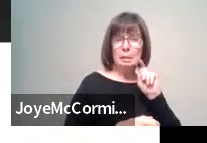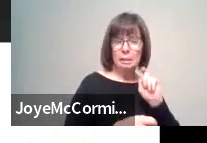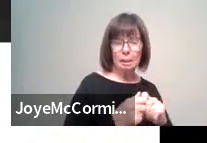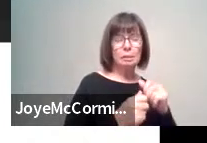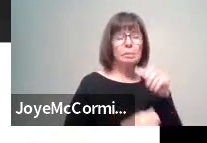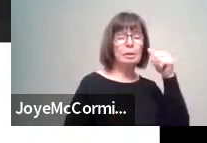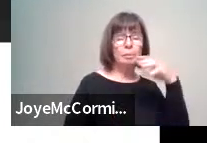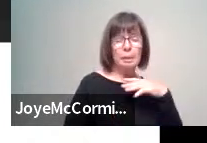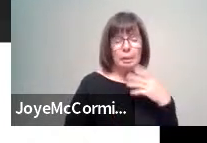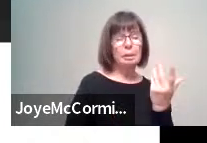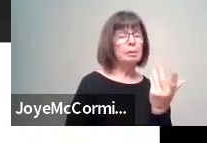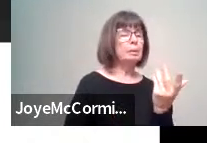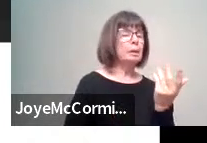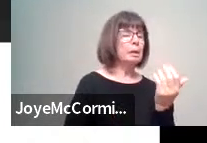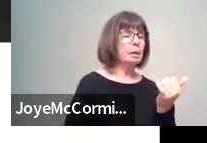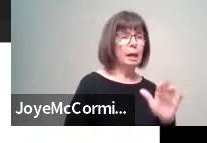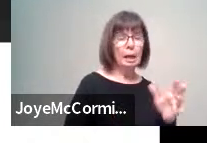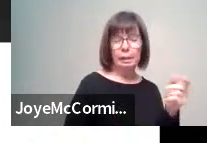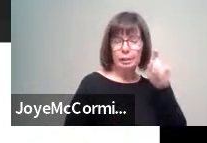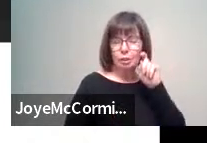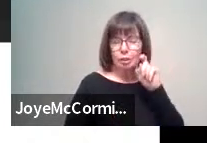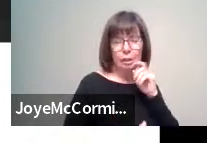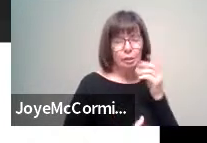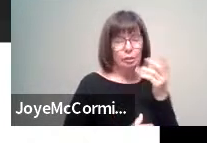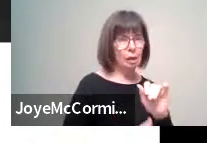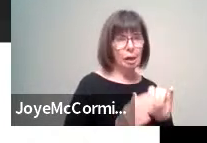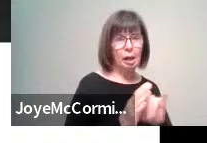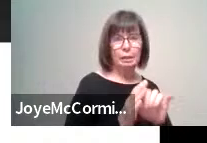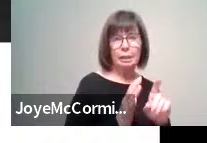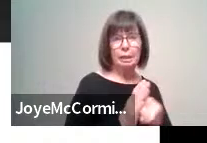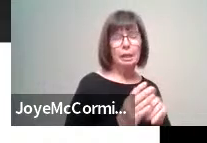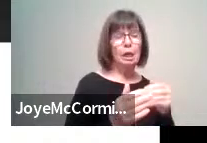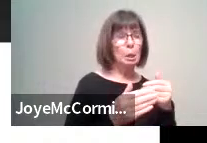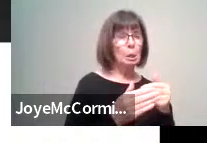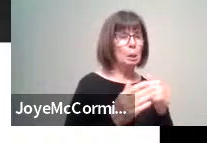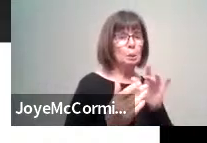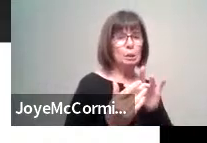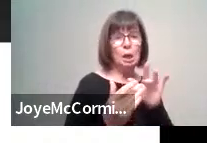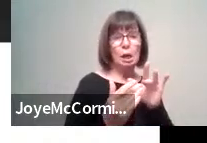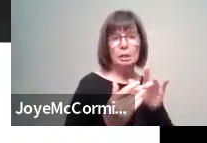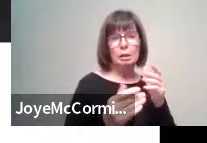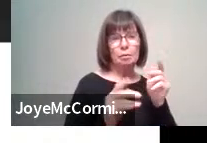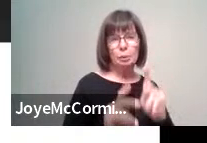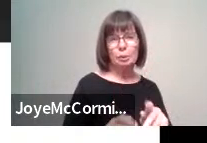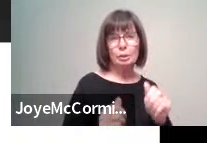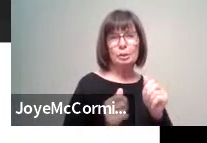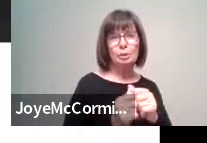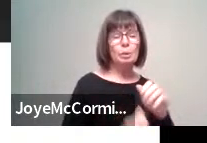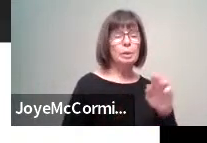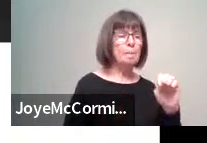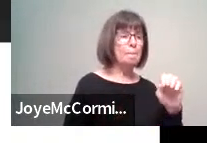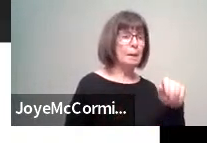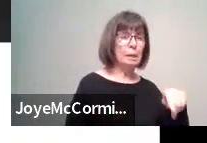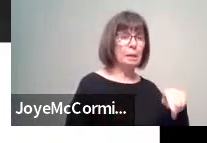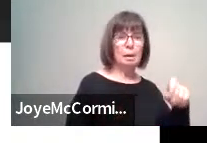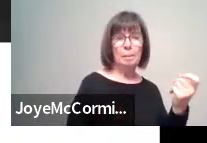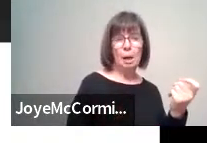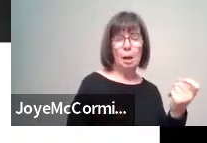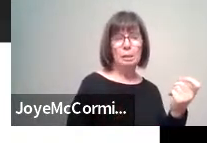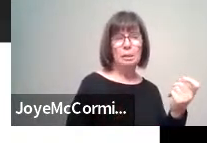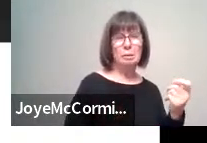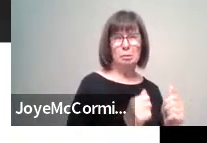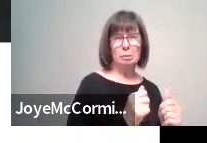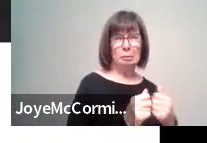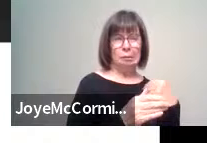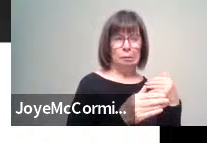workers of any sexual orientation or gender identity, close contacts of persons with monkeypox within the last 14